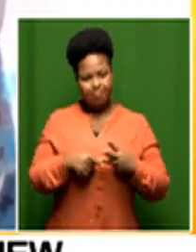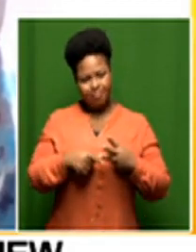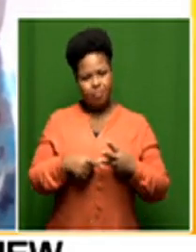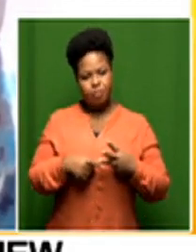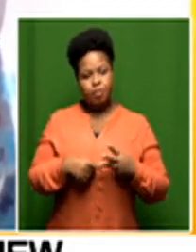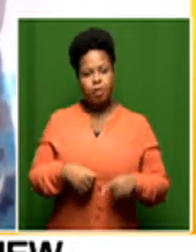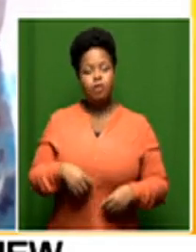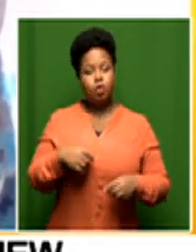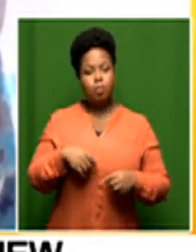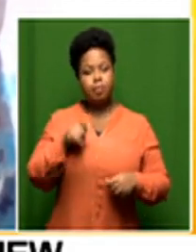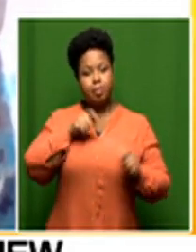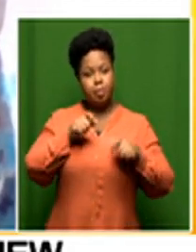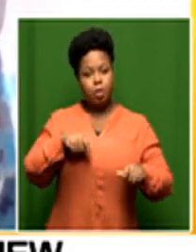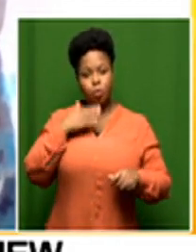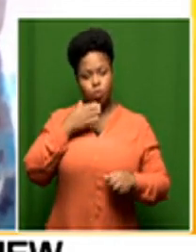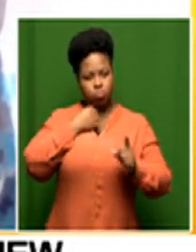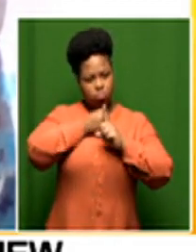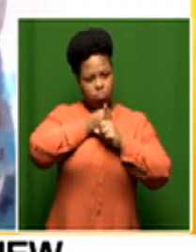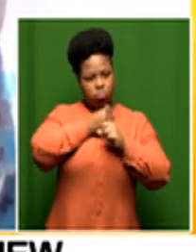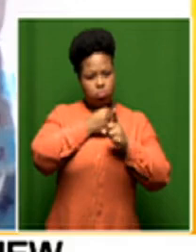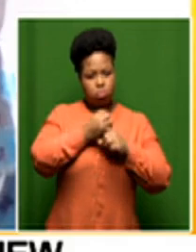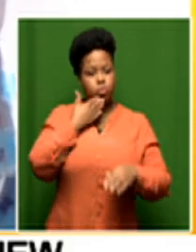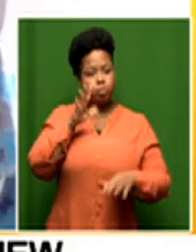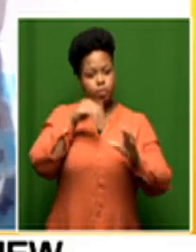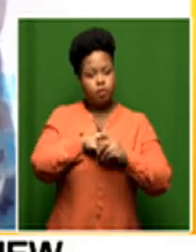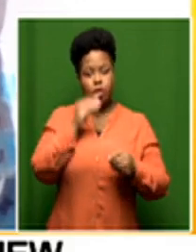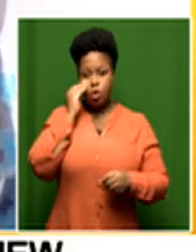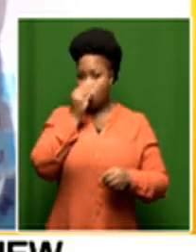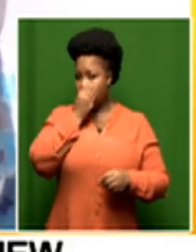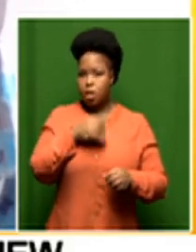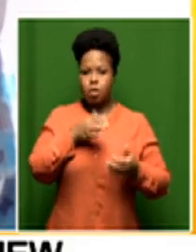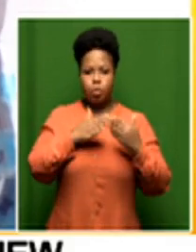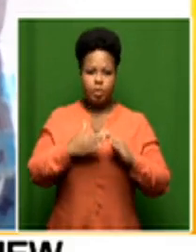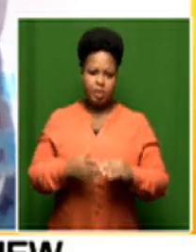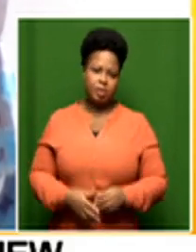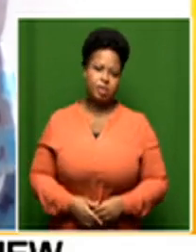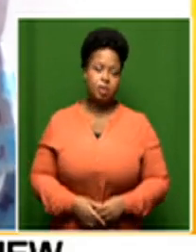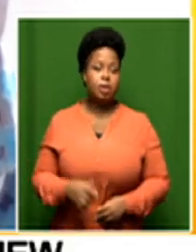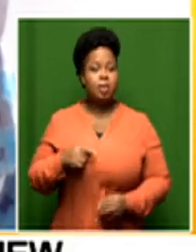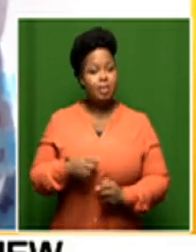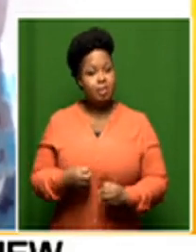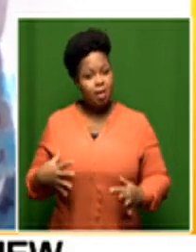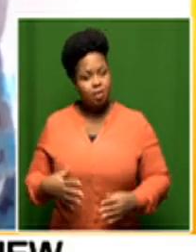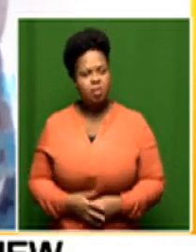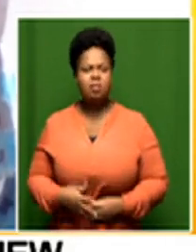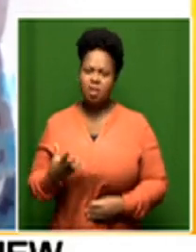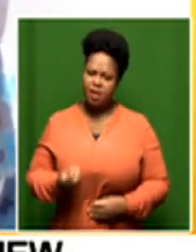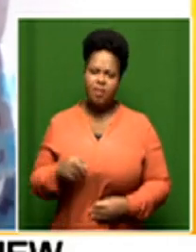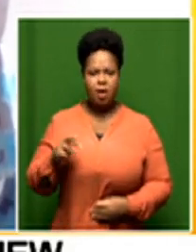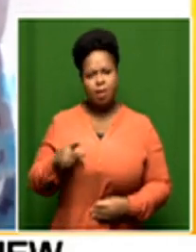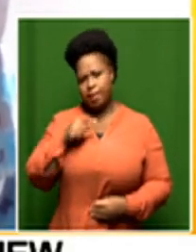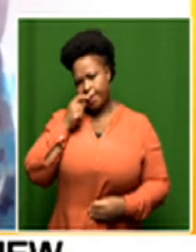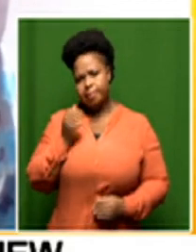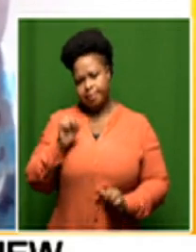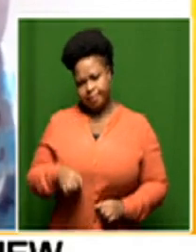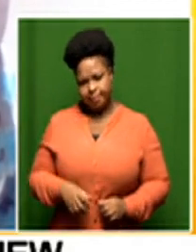and they in fact are a part of the Khoisan community. So they started this. There were other names, as you